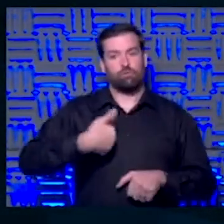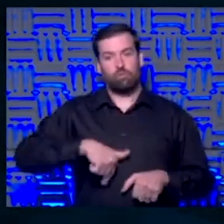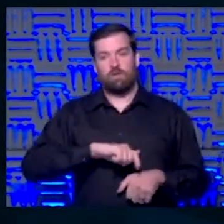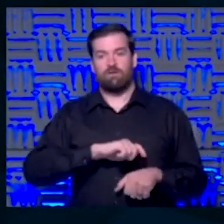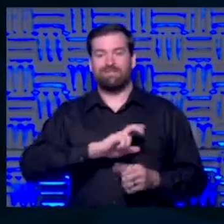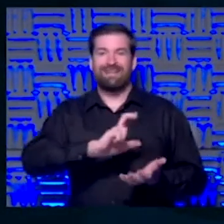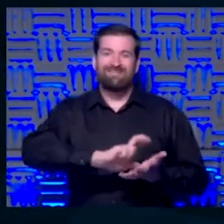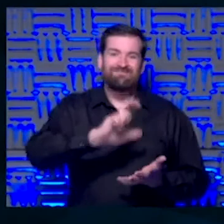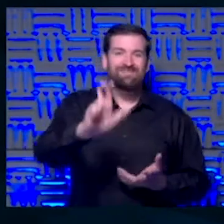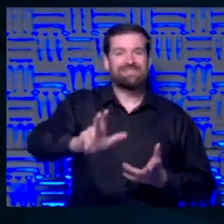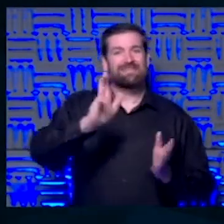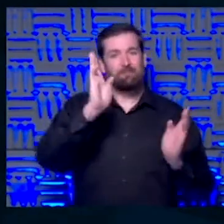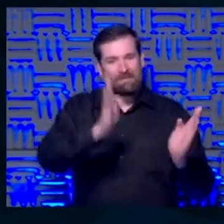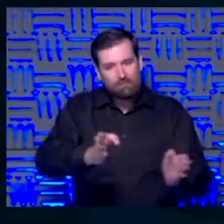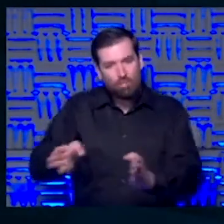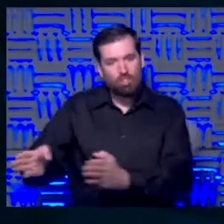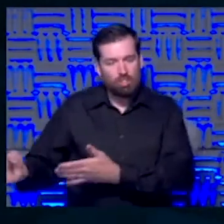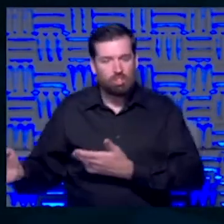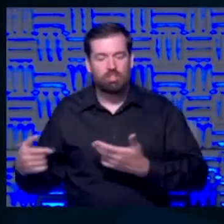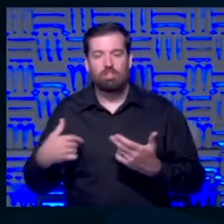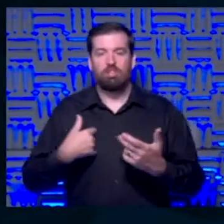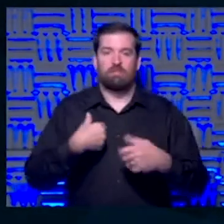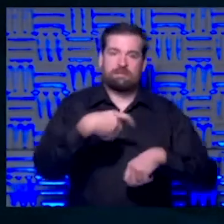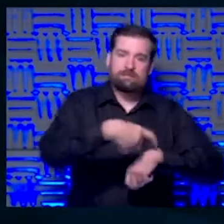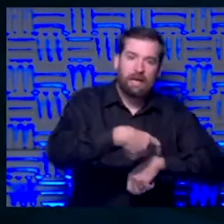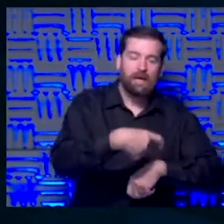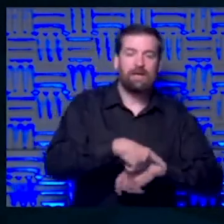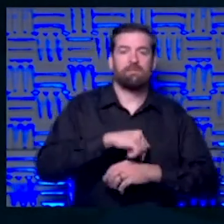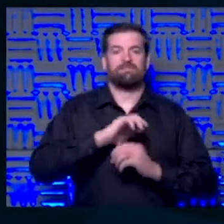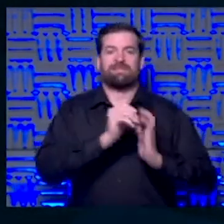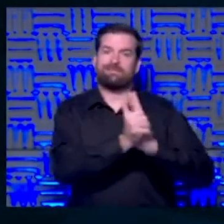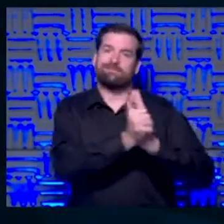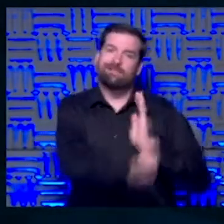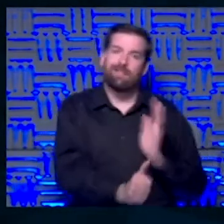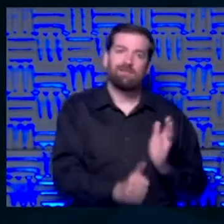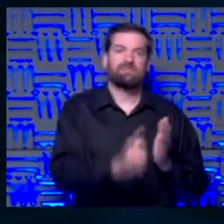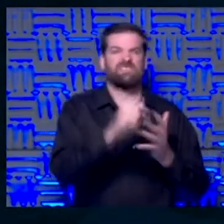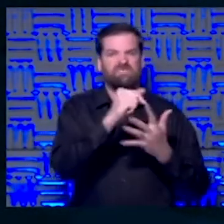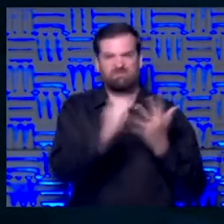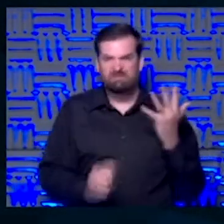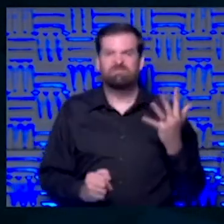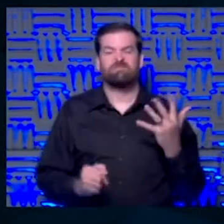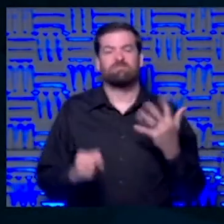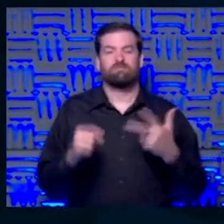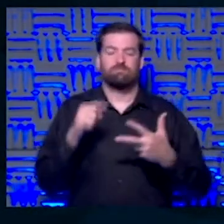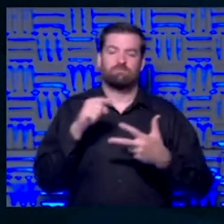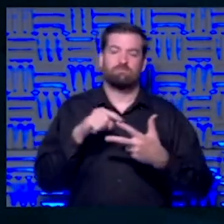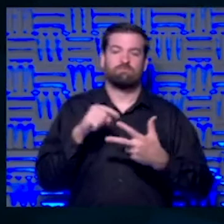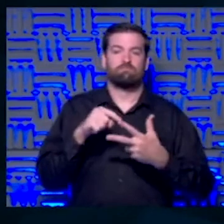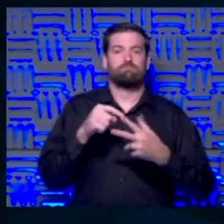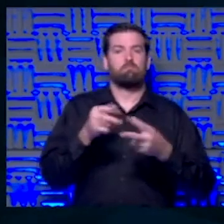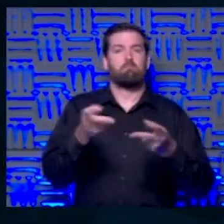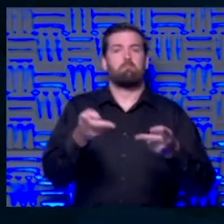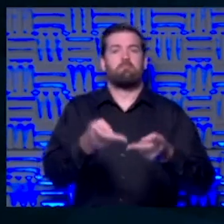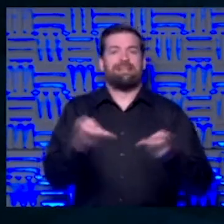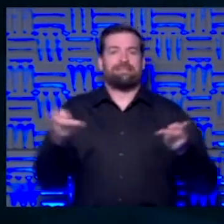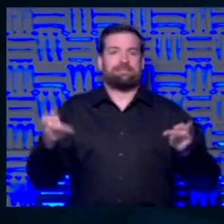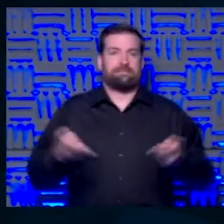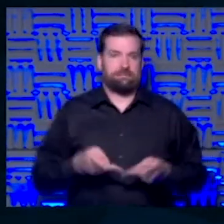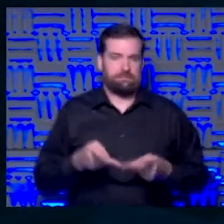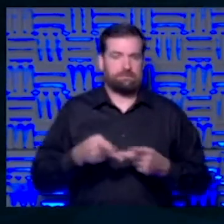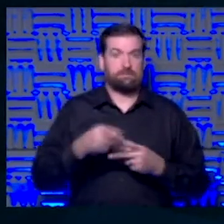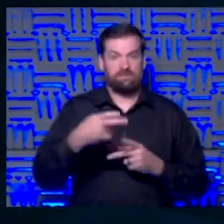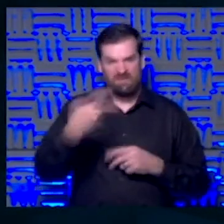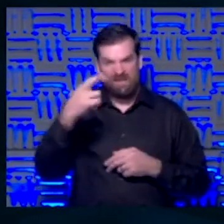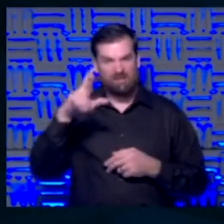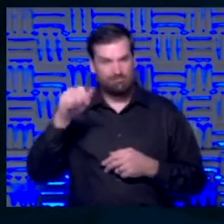in individuals. That means our time, that means our talents, et cetera. Investing in places where there's high rates of